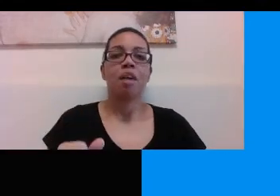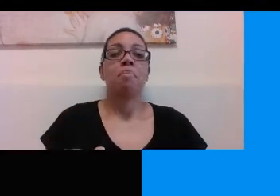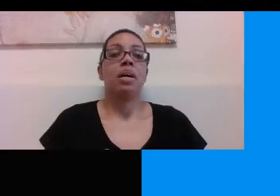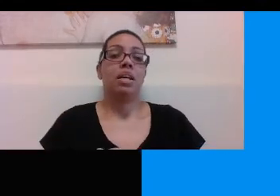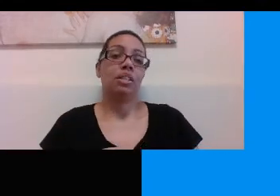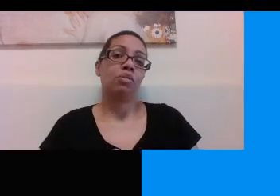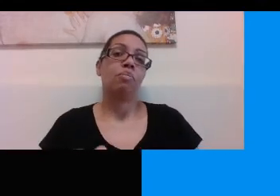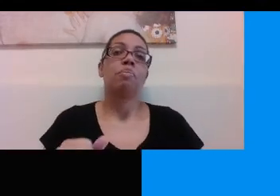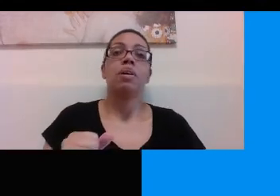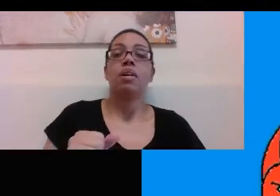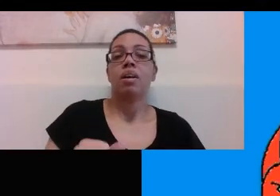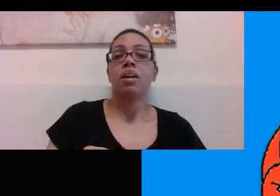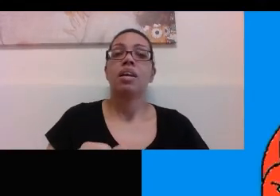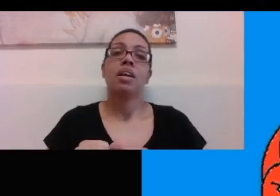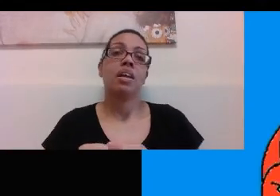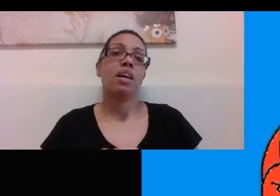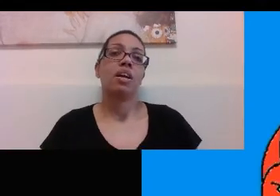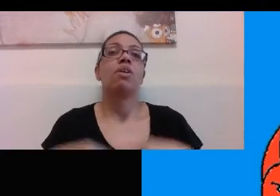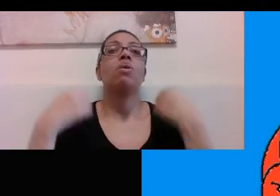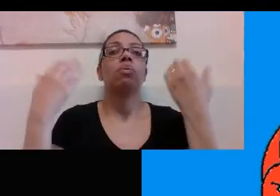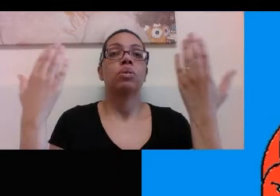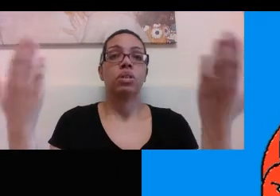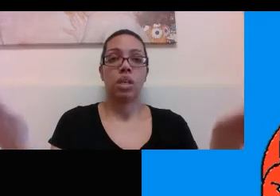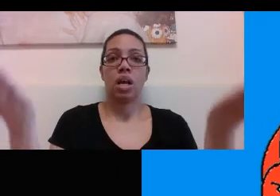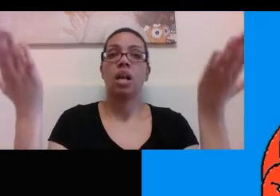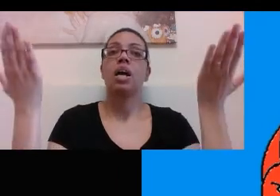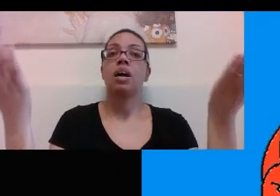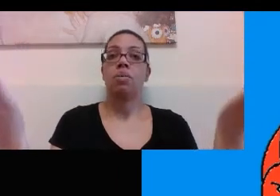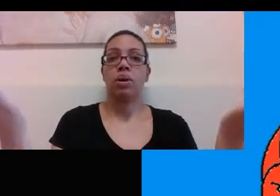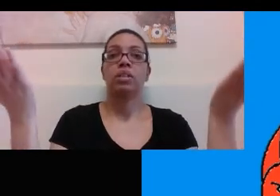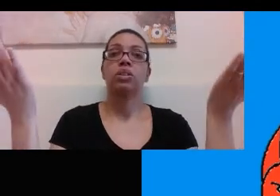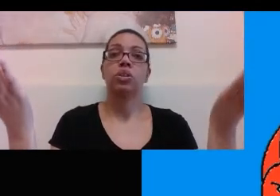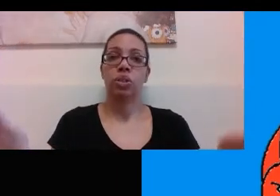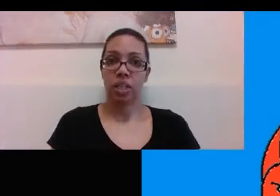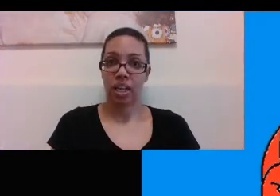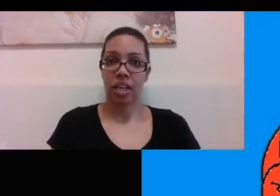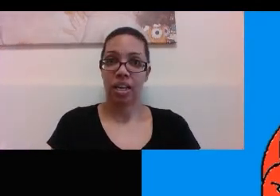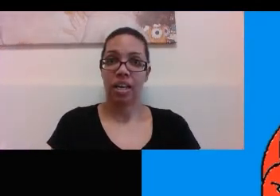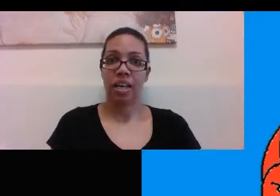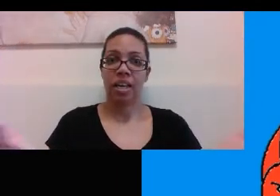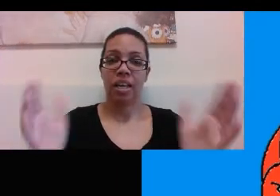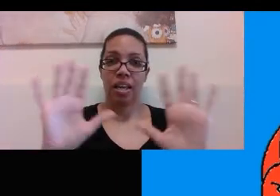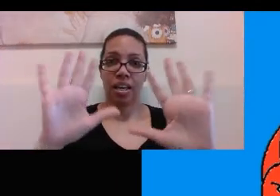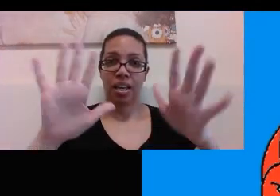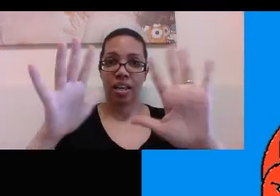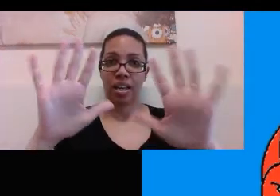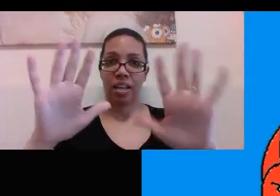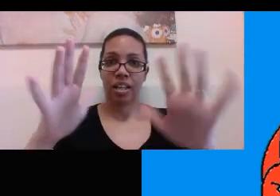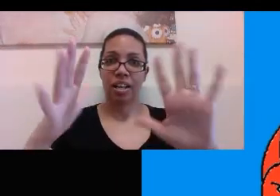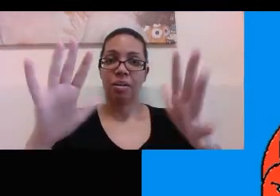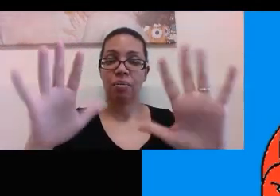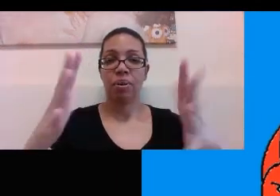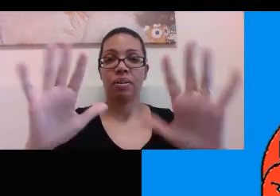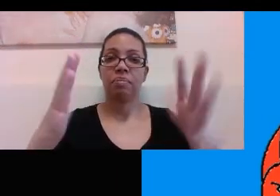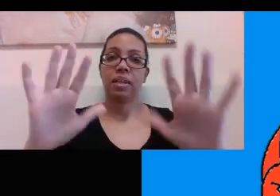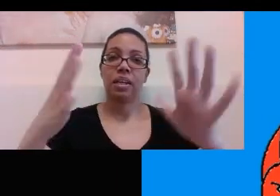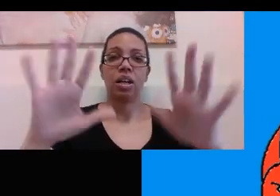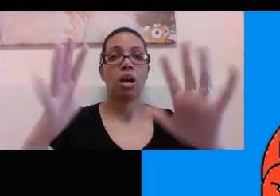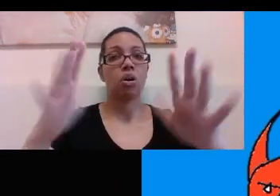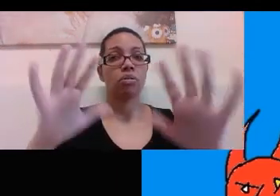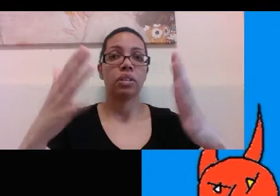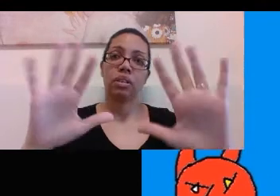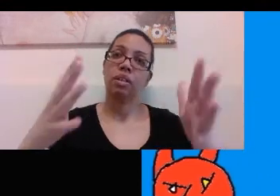I am a superhero, what shall I wear today? I think I'll put